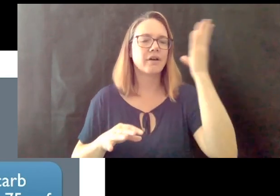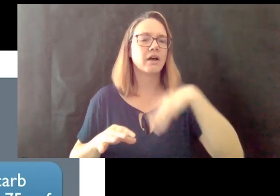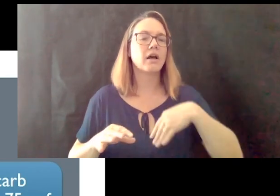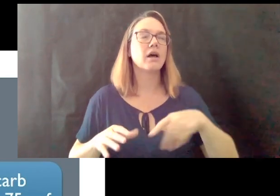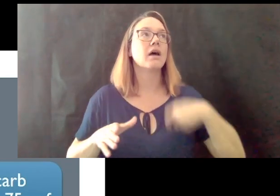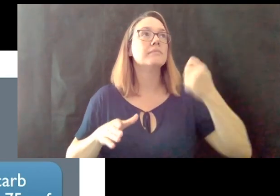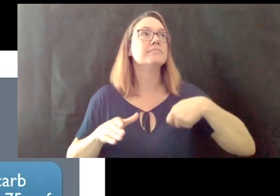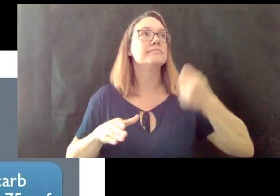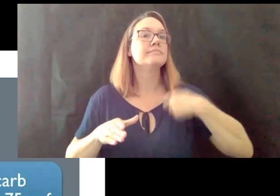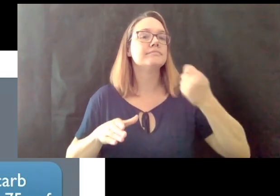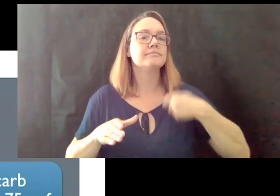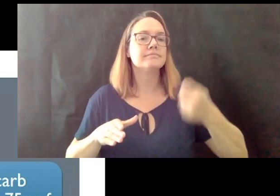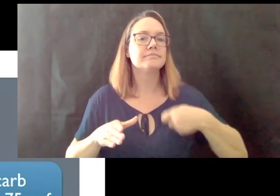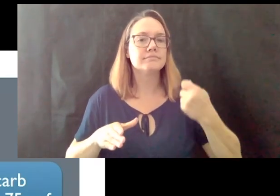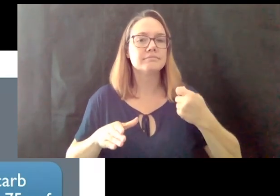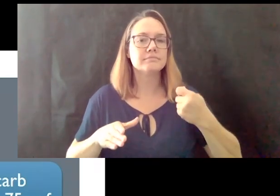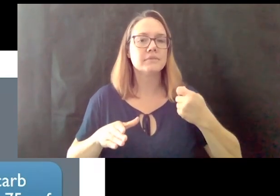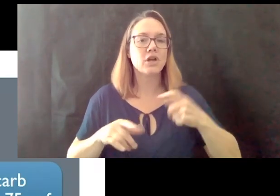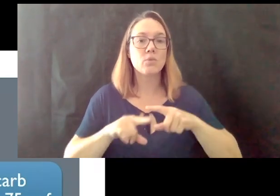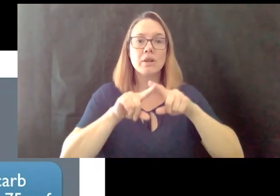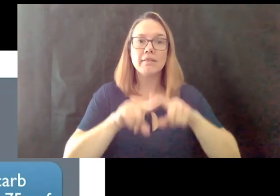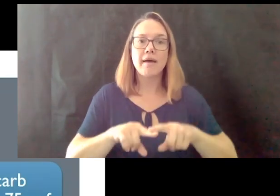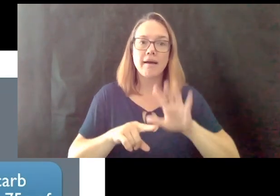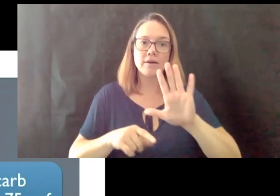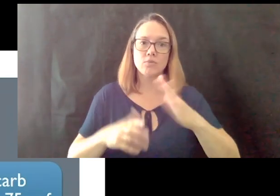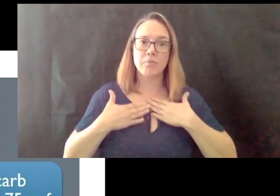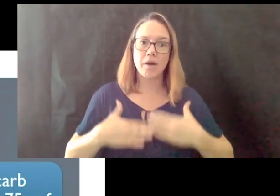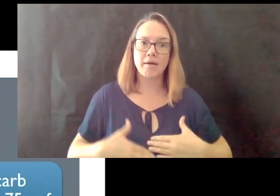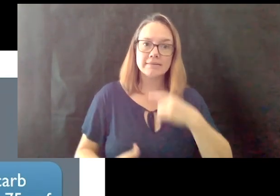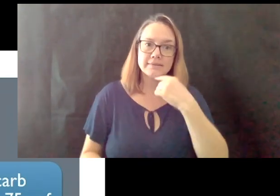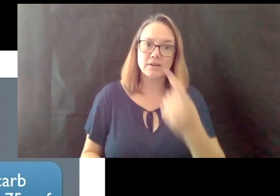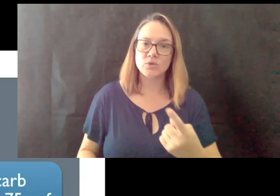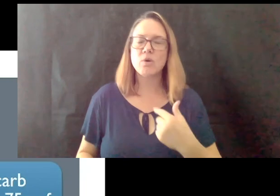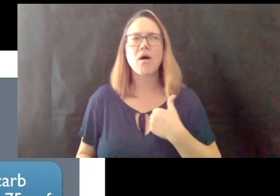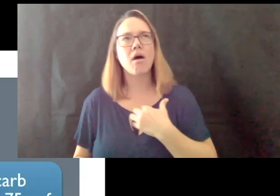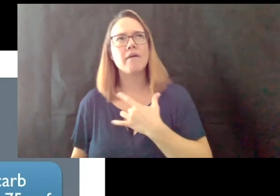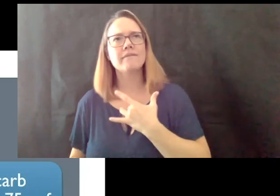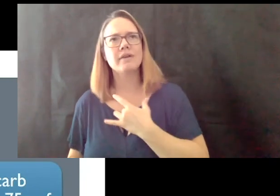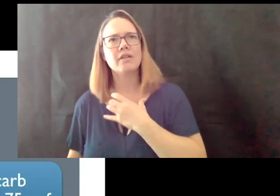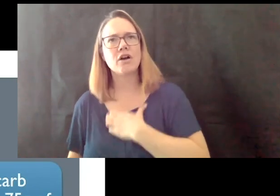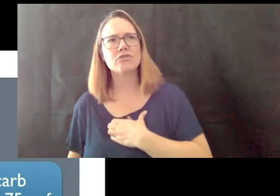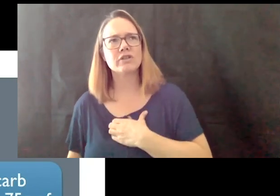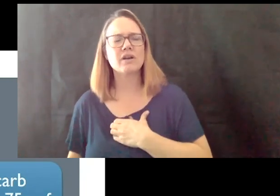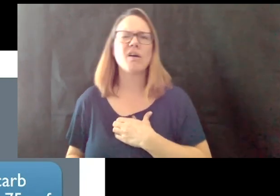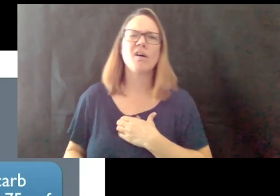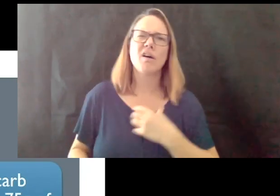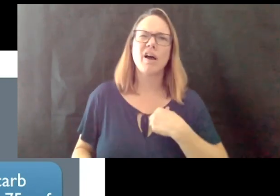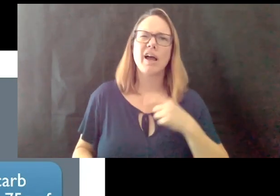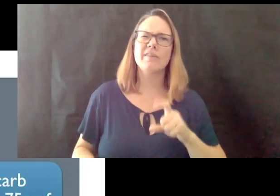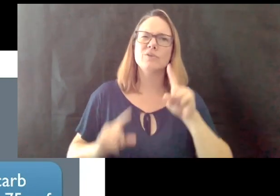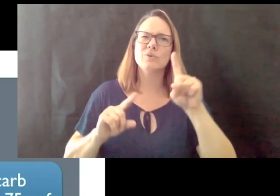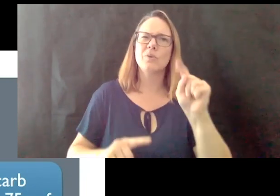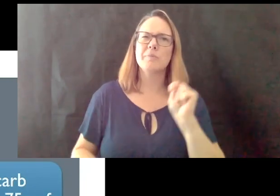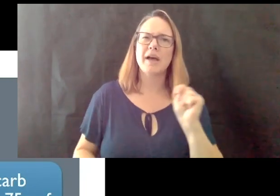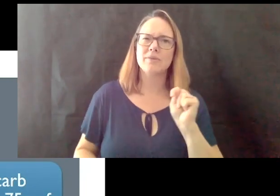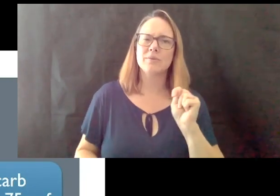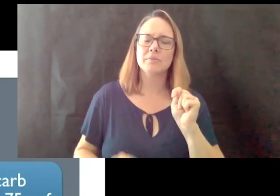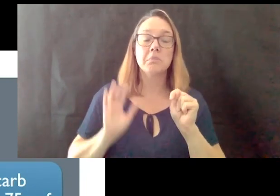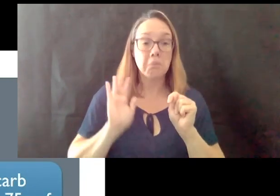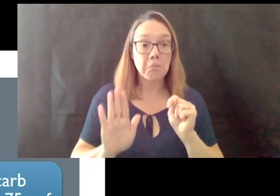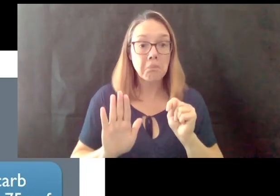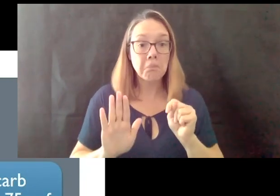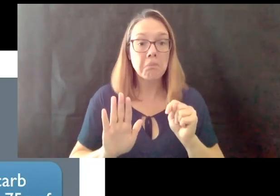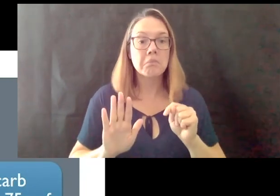then trying to rely on what your body's telling you. Oh, I feel hungry. Oh, I need to go to the bathroom. We really want to make sure